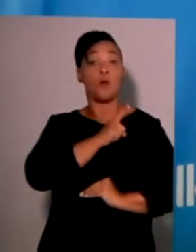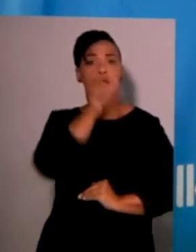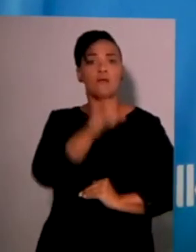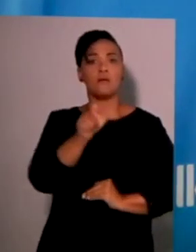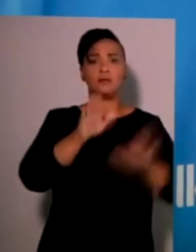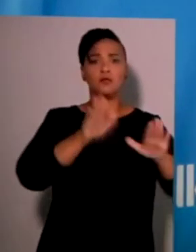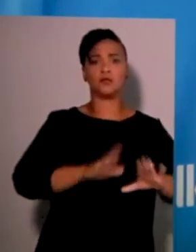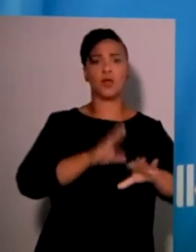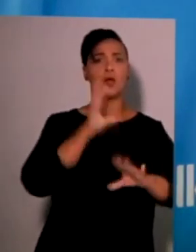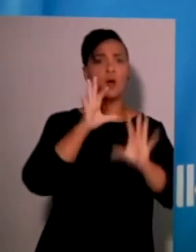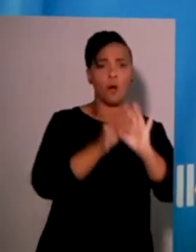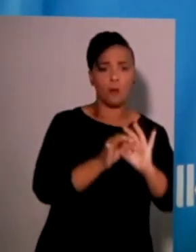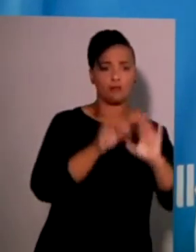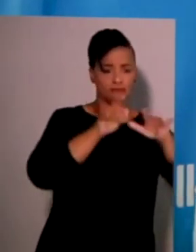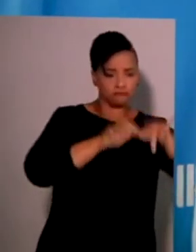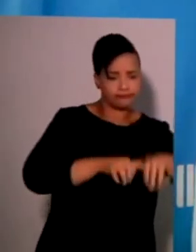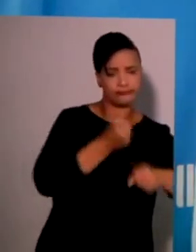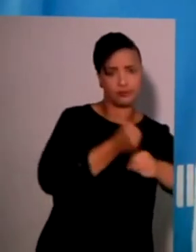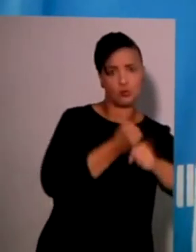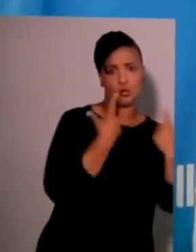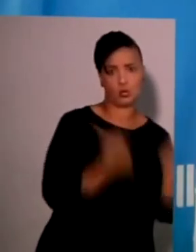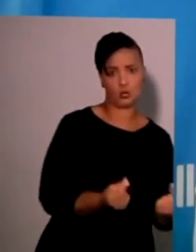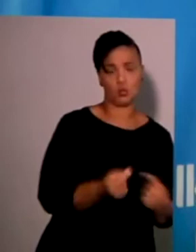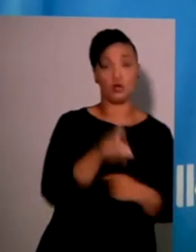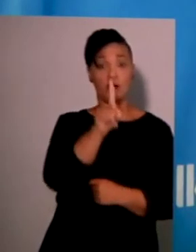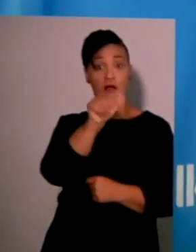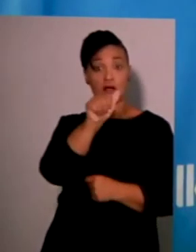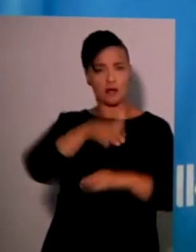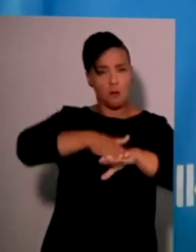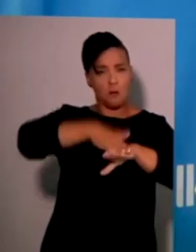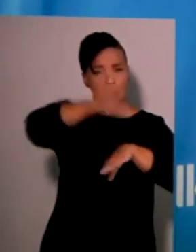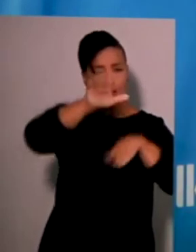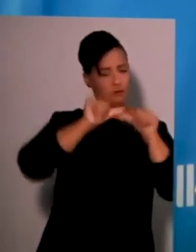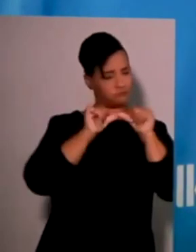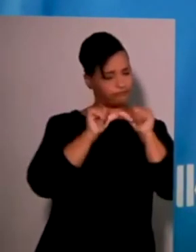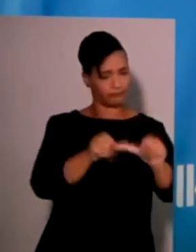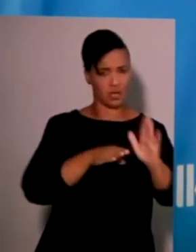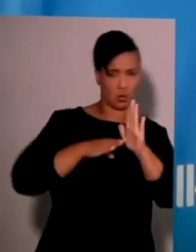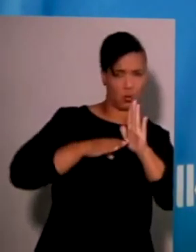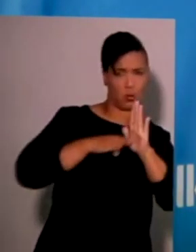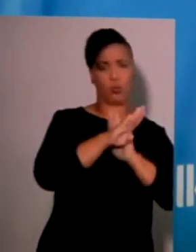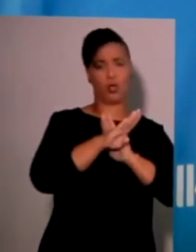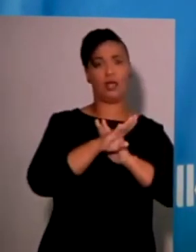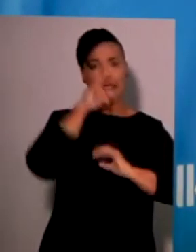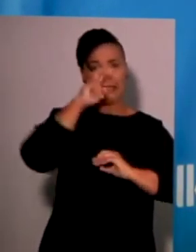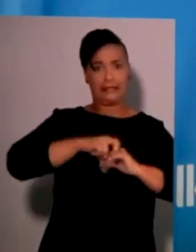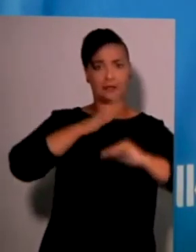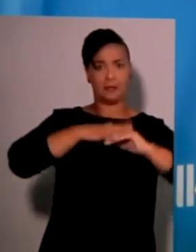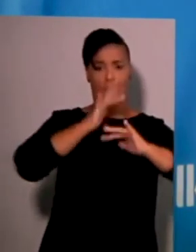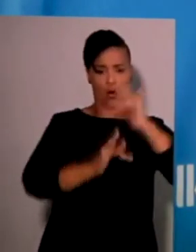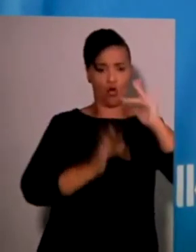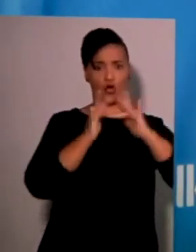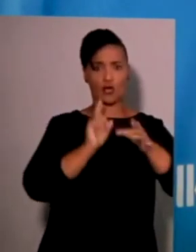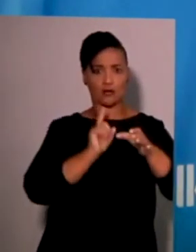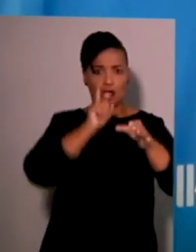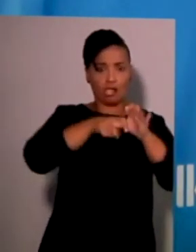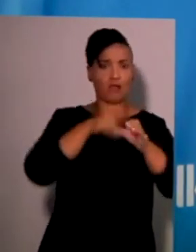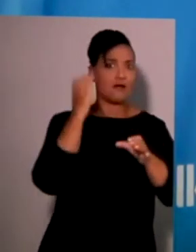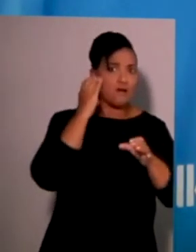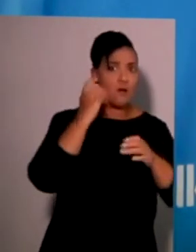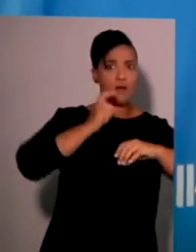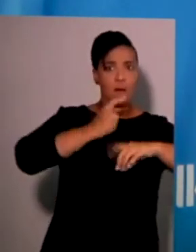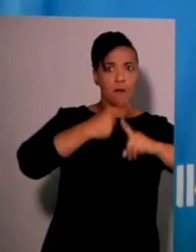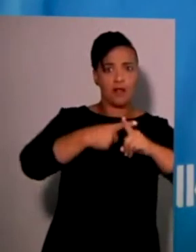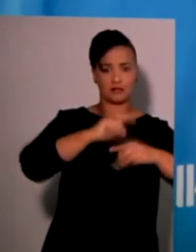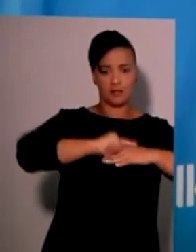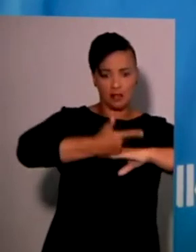home, data usage very, very strong, demand for mobile connectivity. And remember that there was